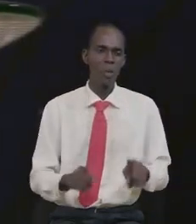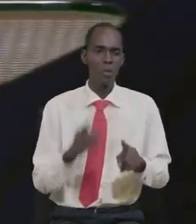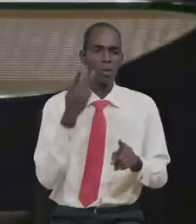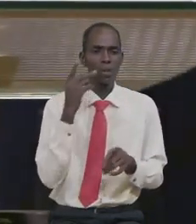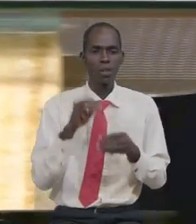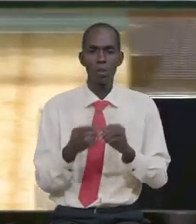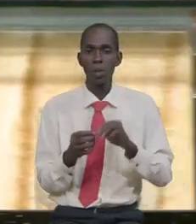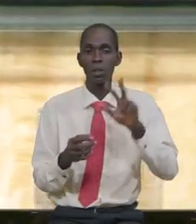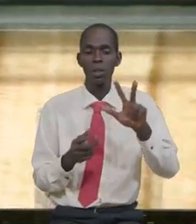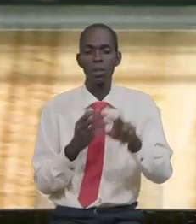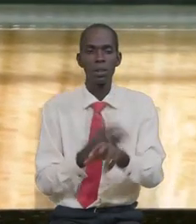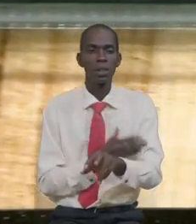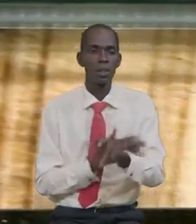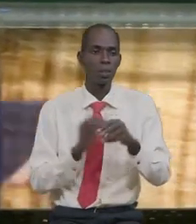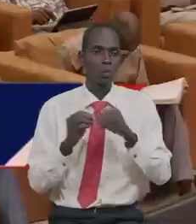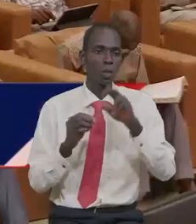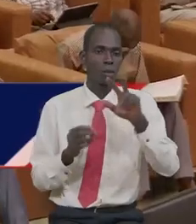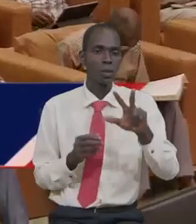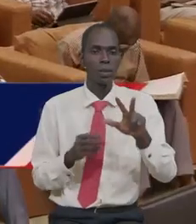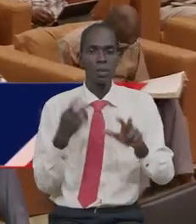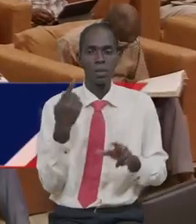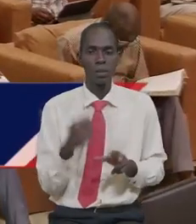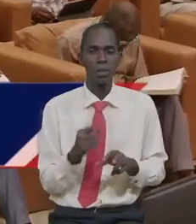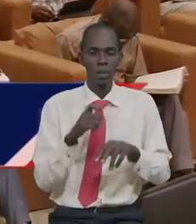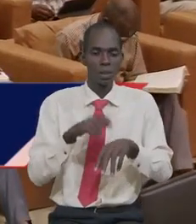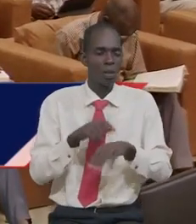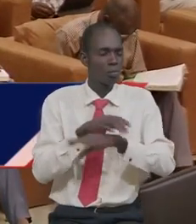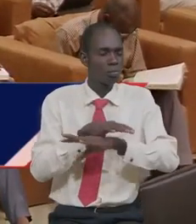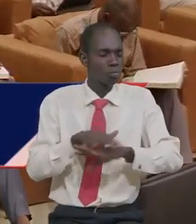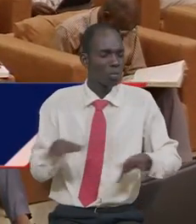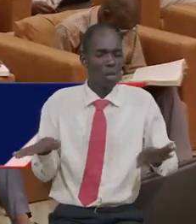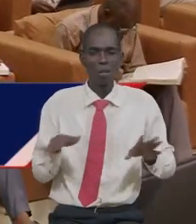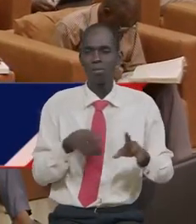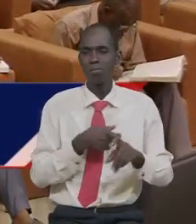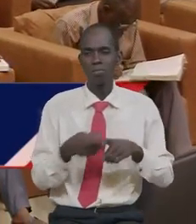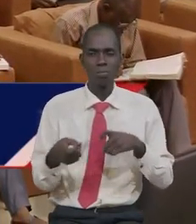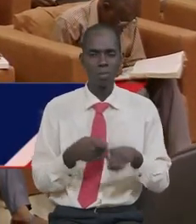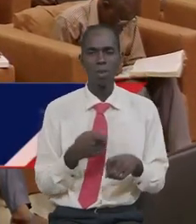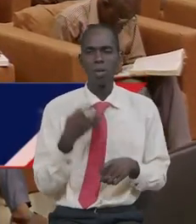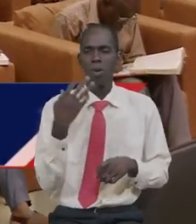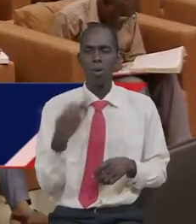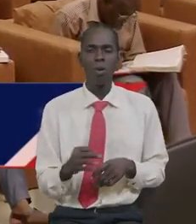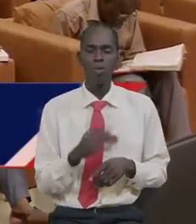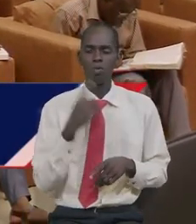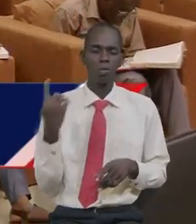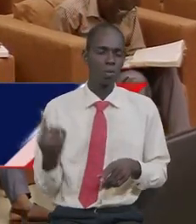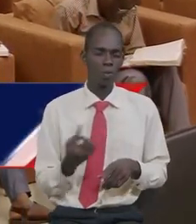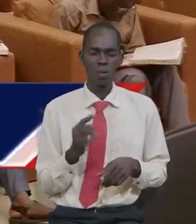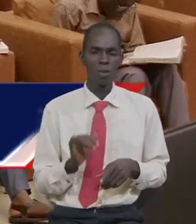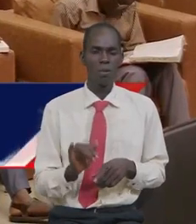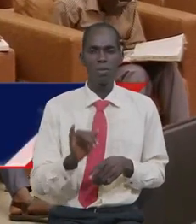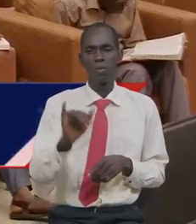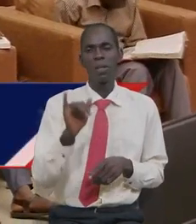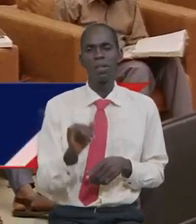here. Number three is the timeless perdition of regal revengers. And they had nothing